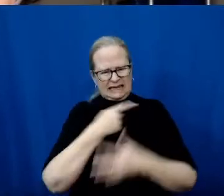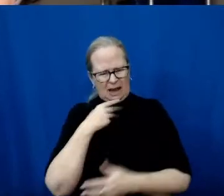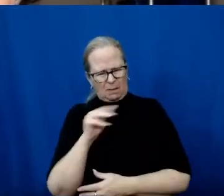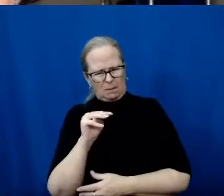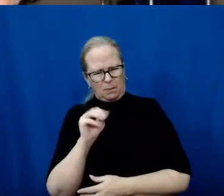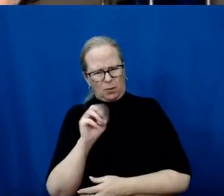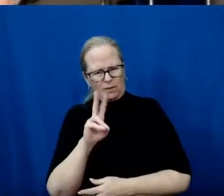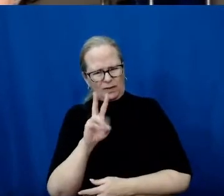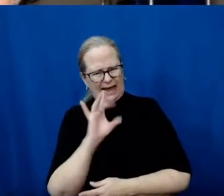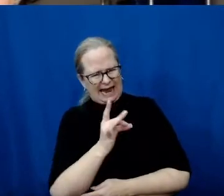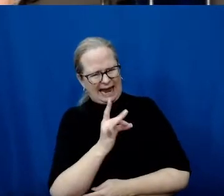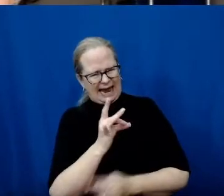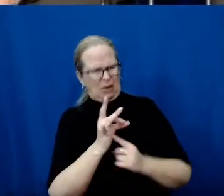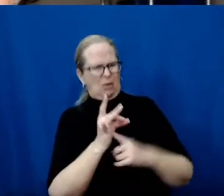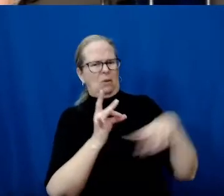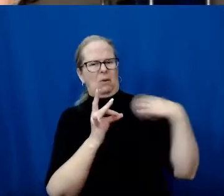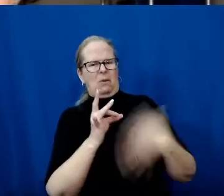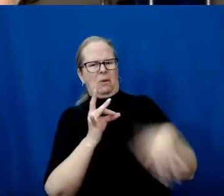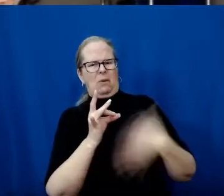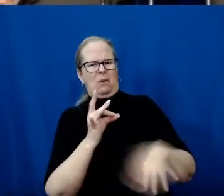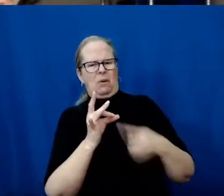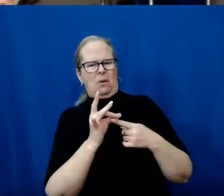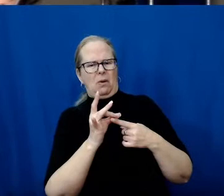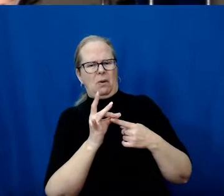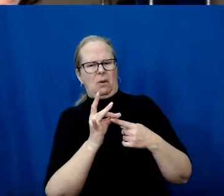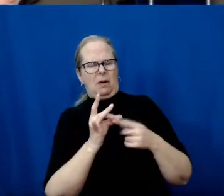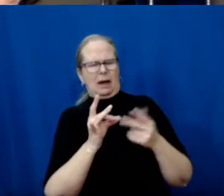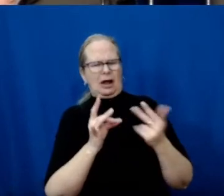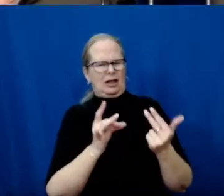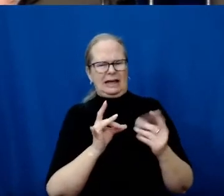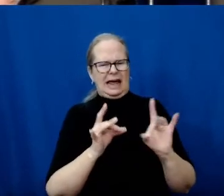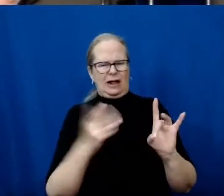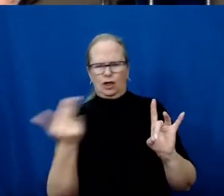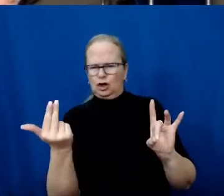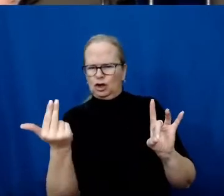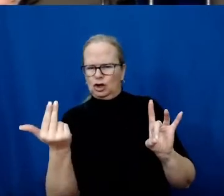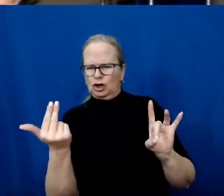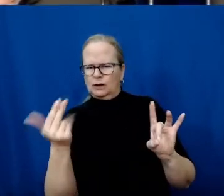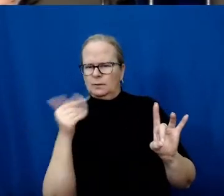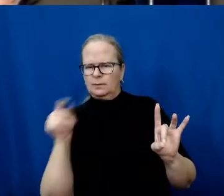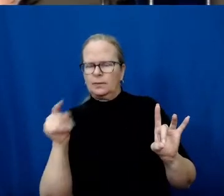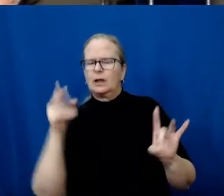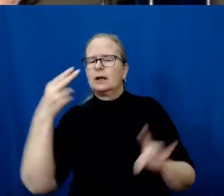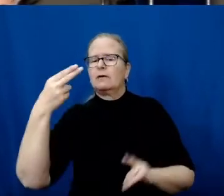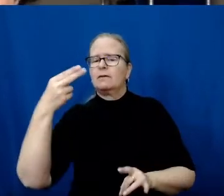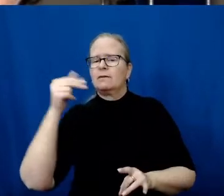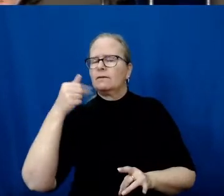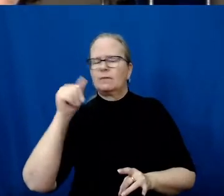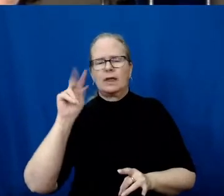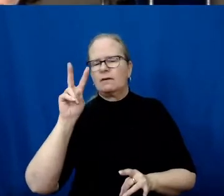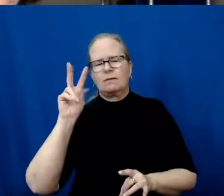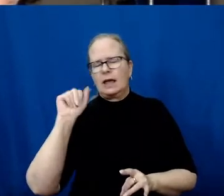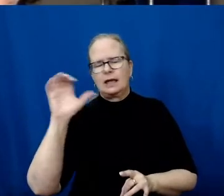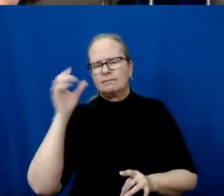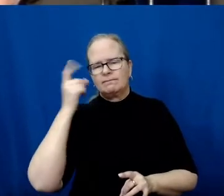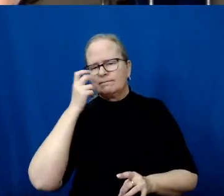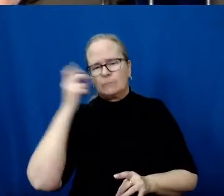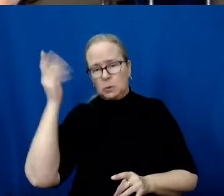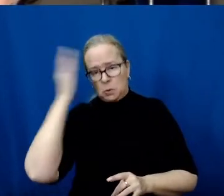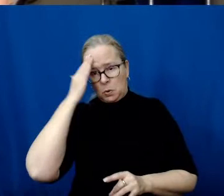the HVAC technicians don't know. And Robert, if I'm wrong, you correct me here. You actually are the